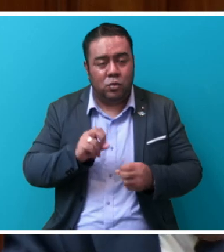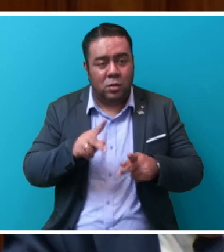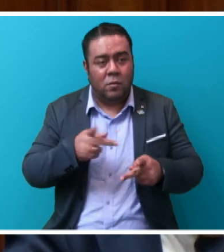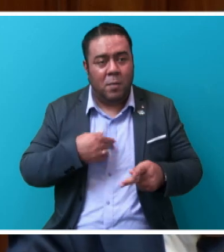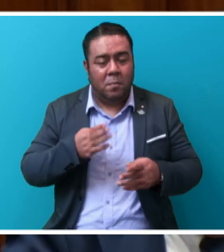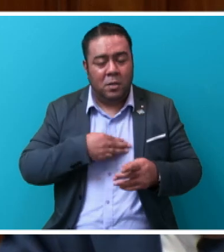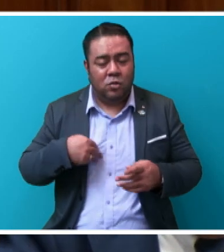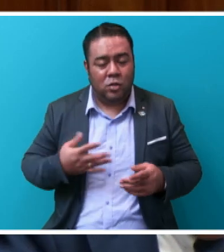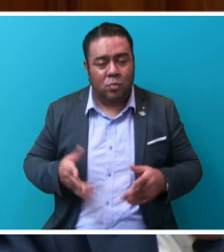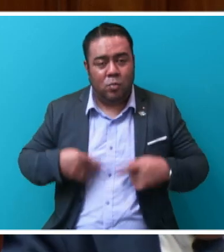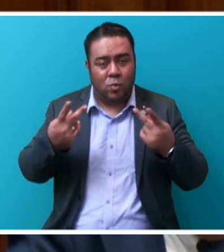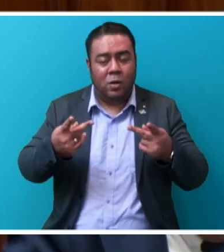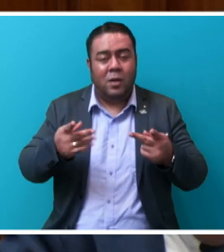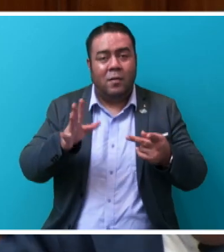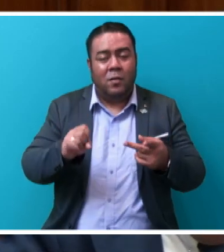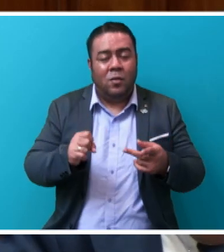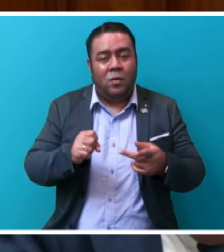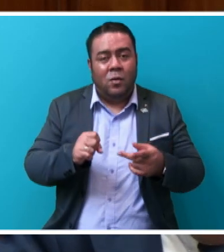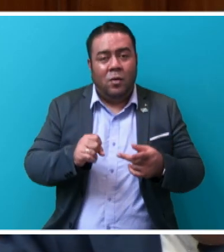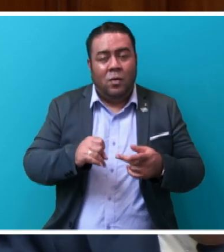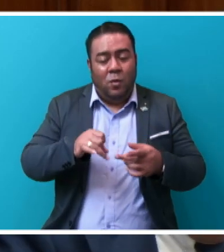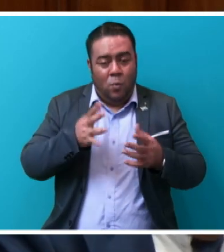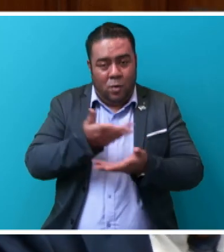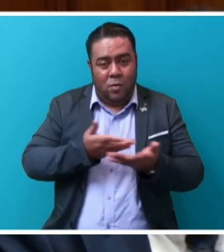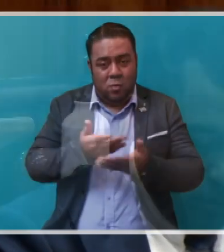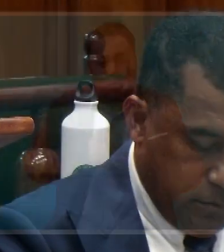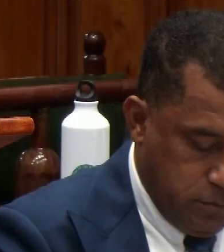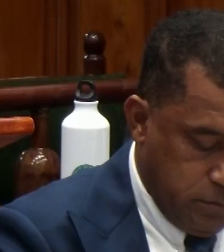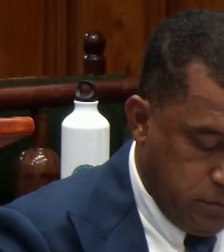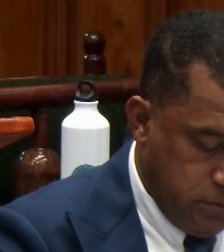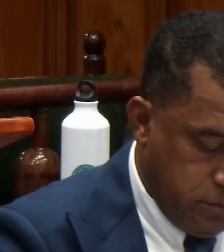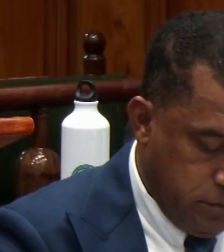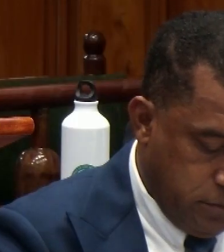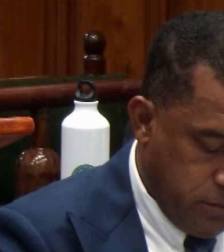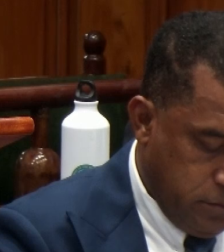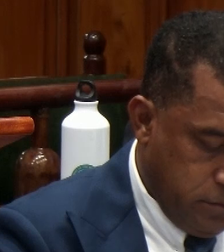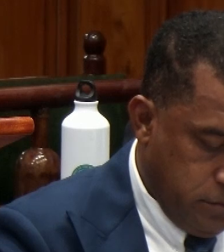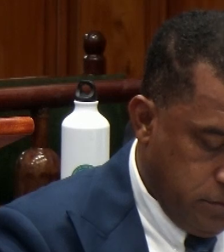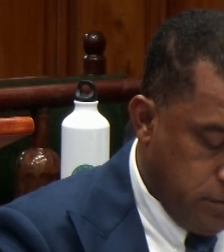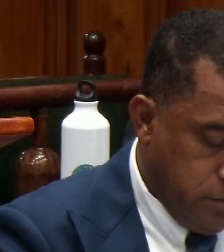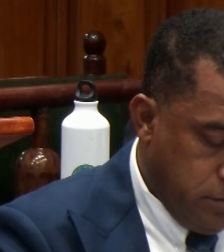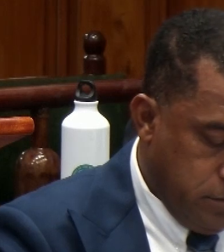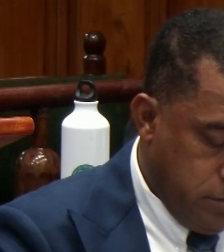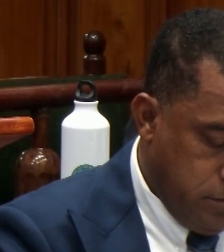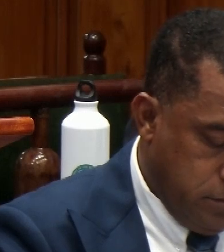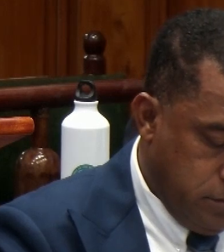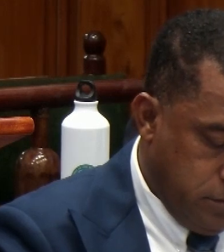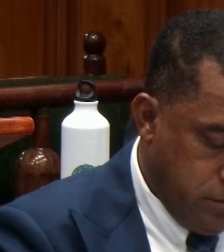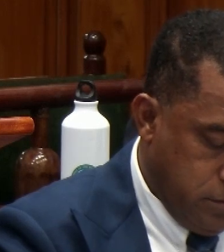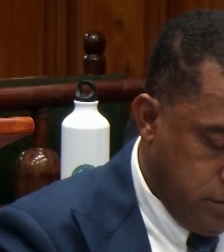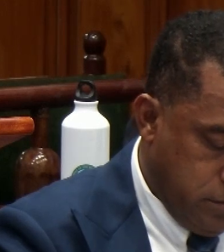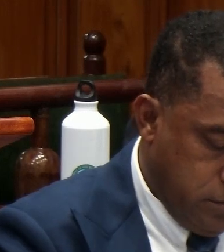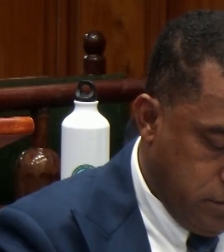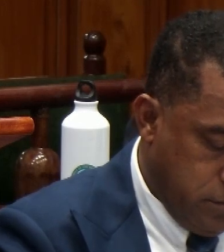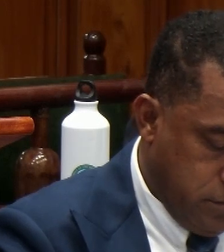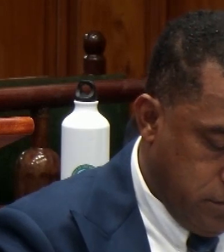the coalition government's commitment to collaborate through public and private partnerships for effective